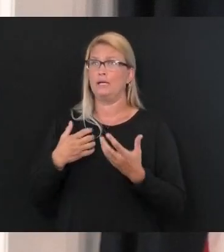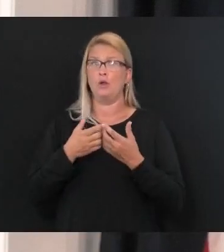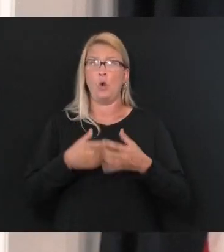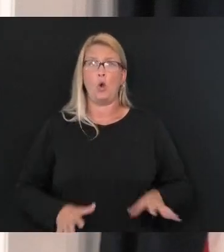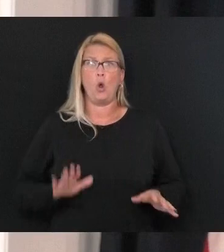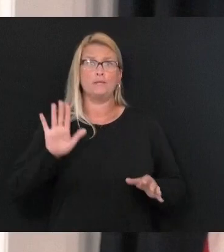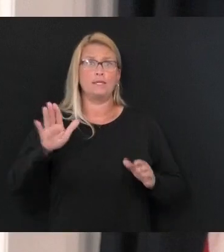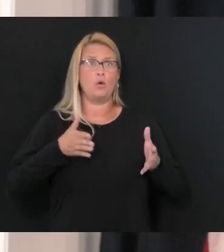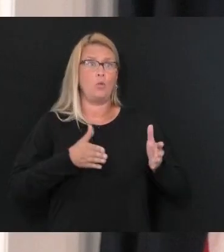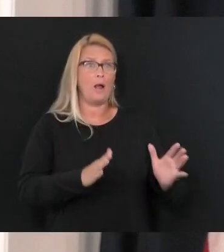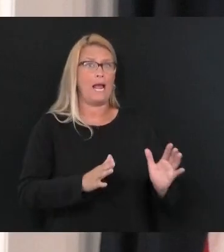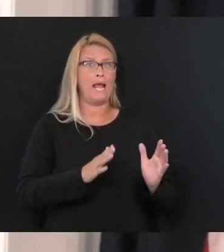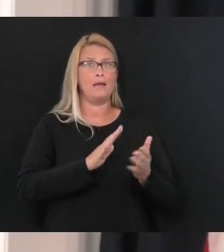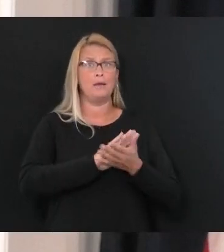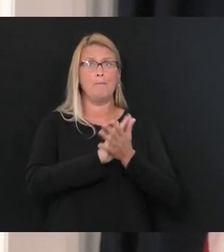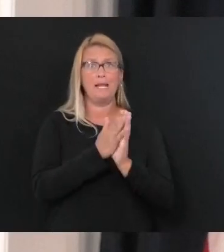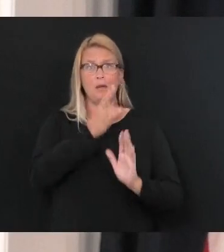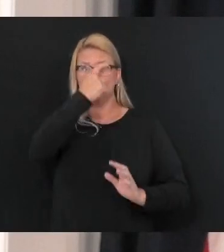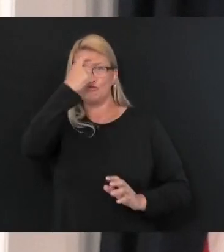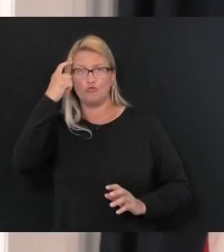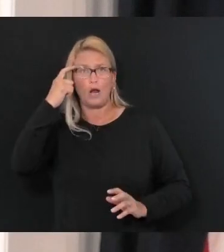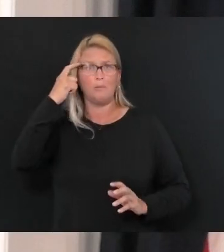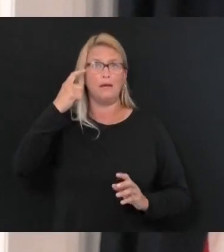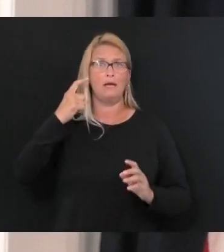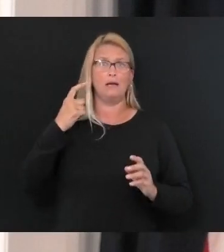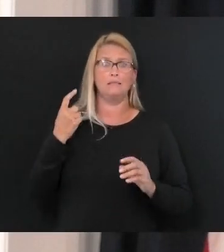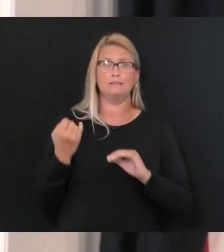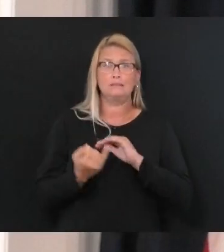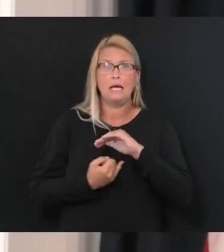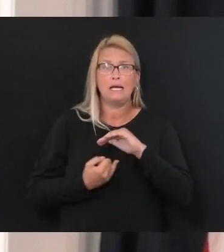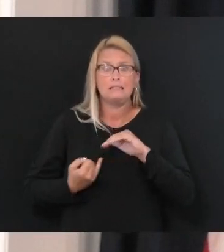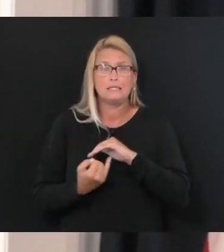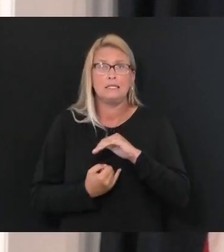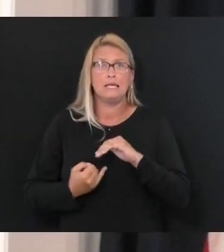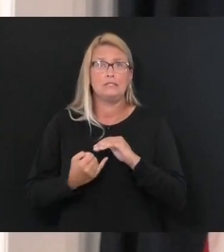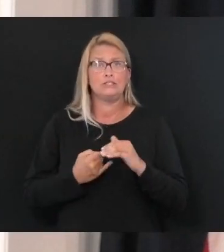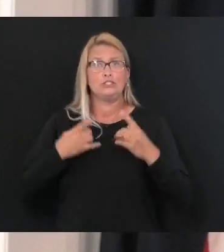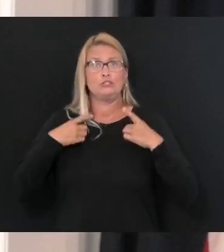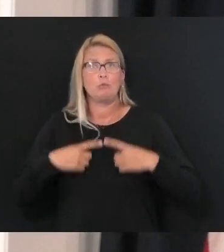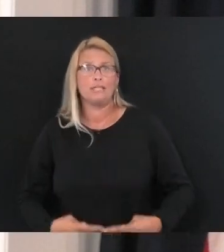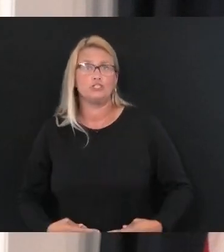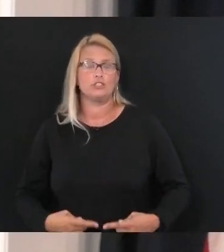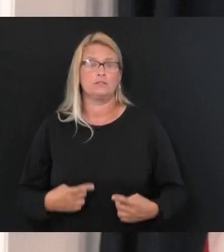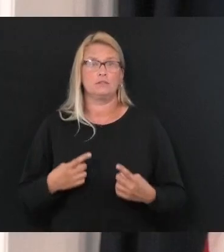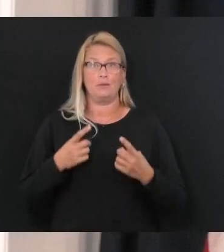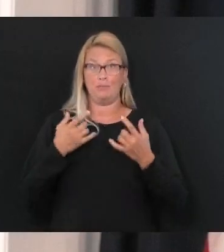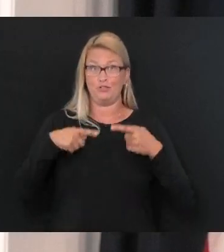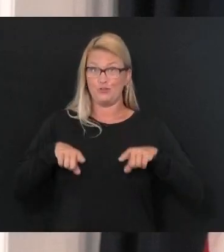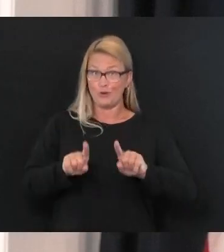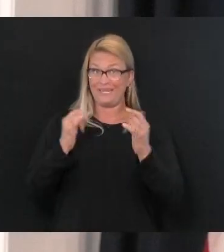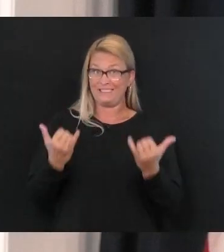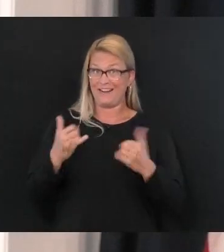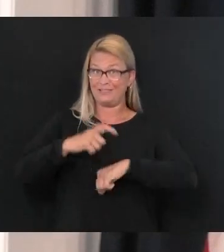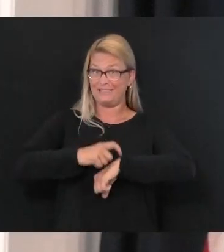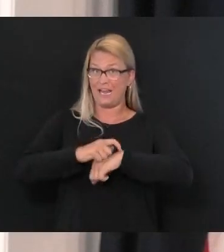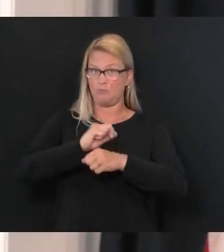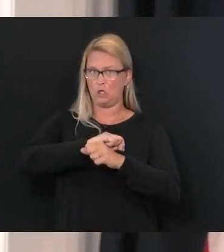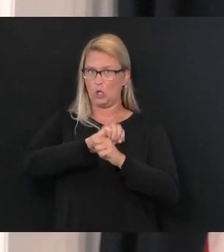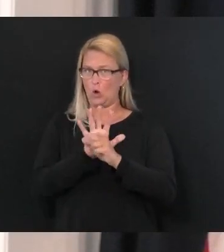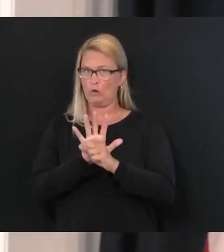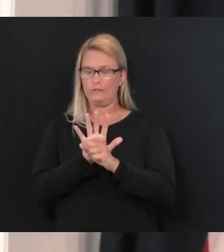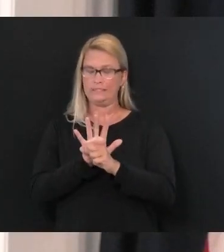traumas, depression, isolation. But at the same time, we also know in the time of COVID, this is a very